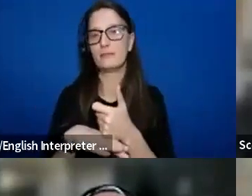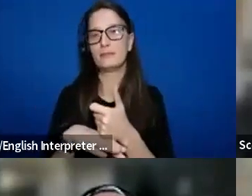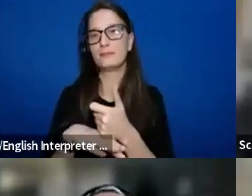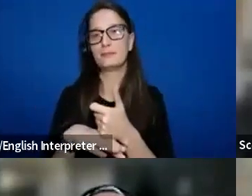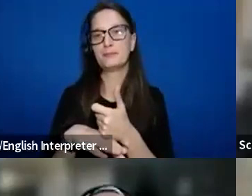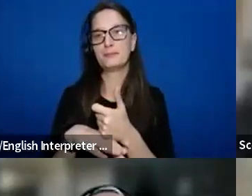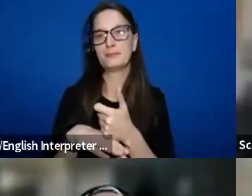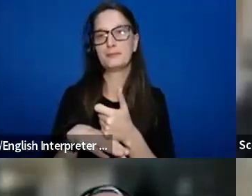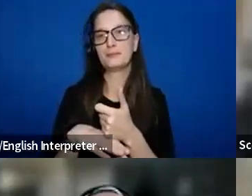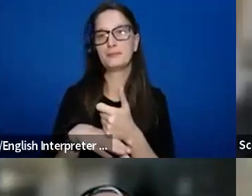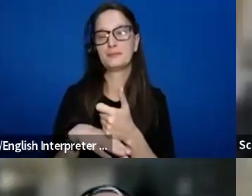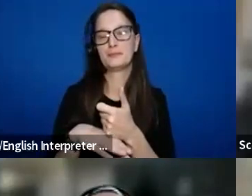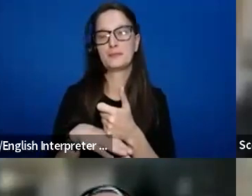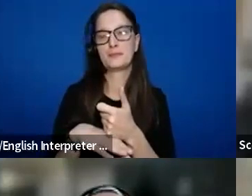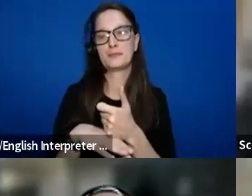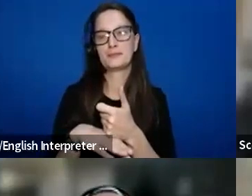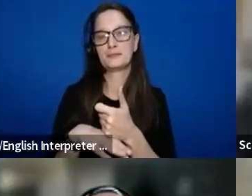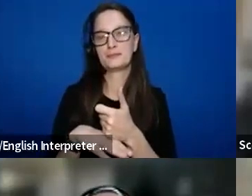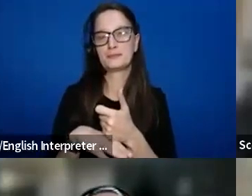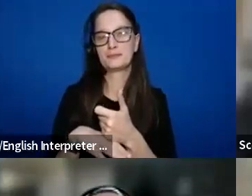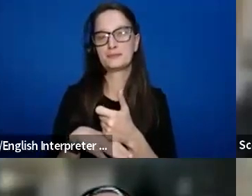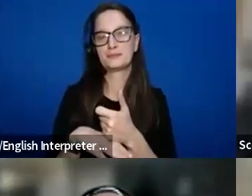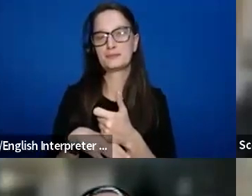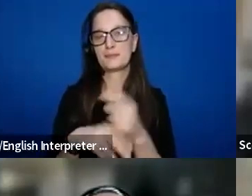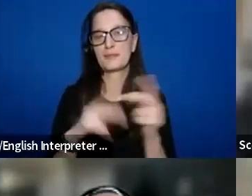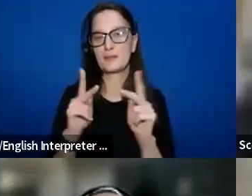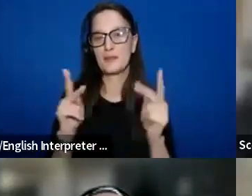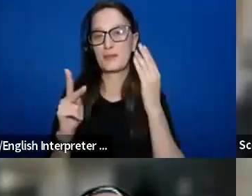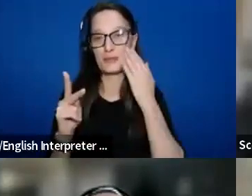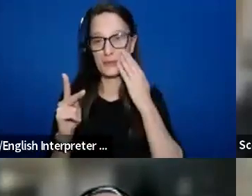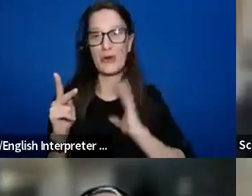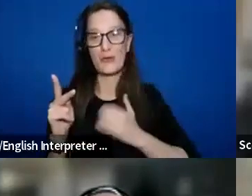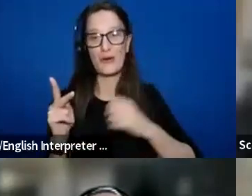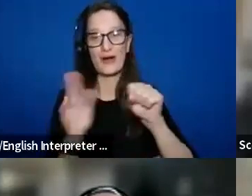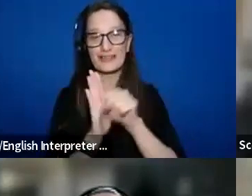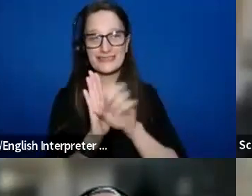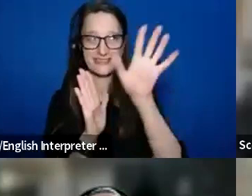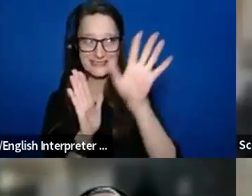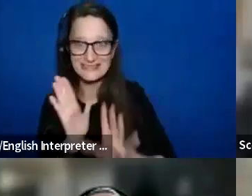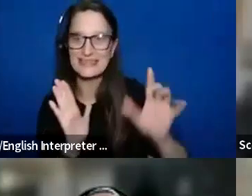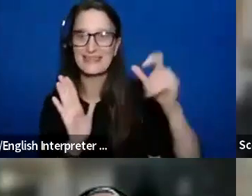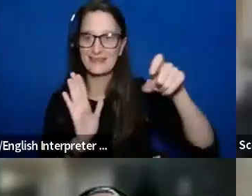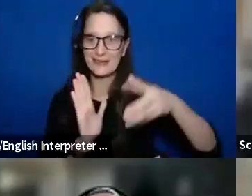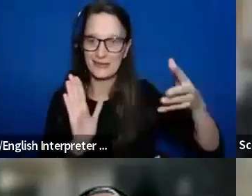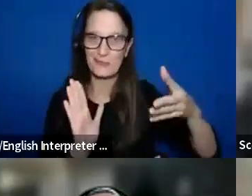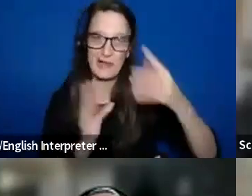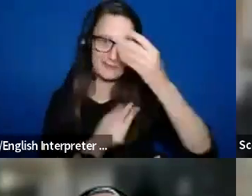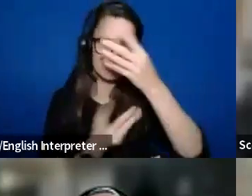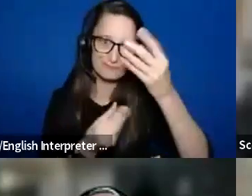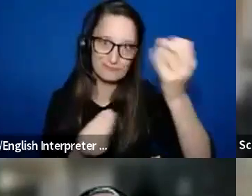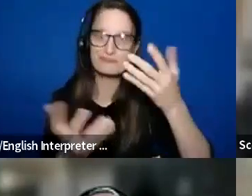everyone is so much aware of what our need is all throughout our state. So we will be updating folks. We intend